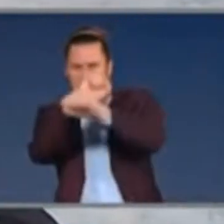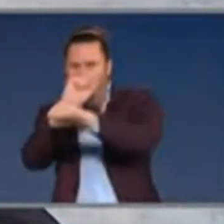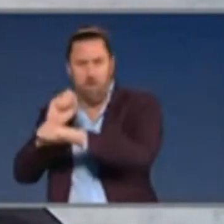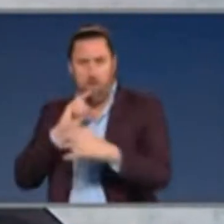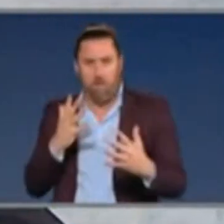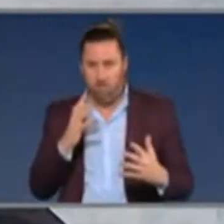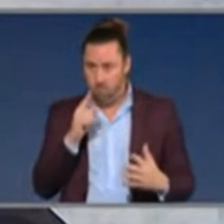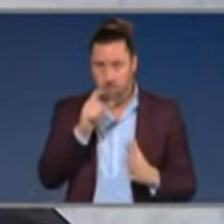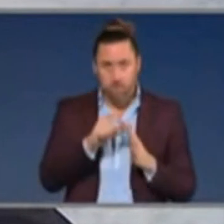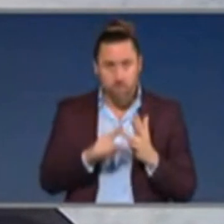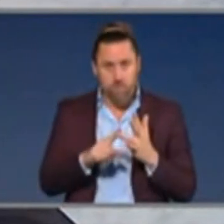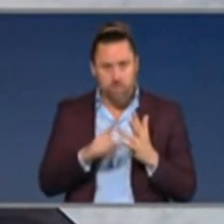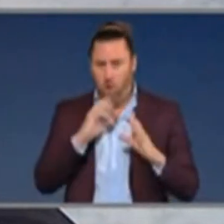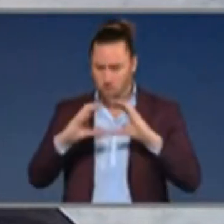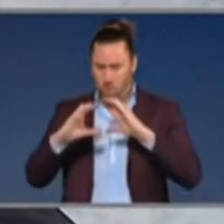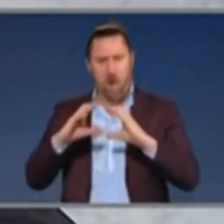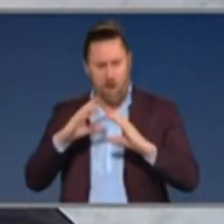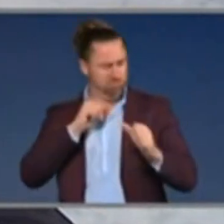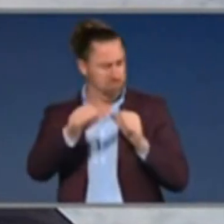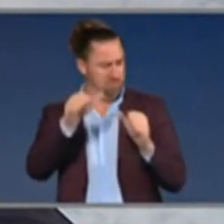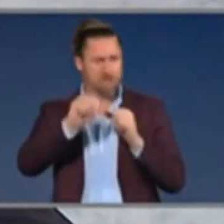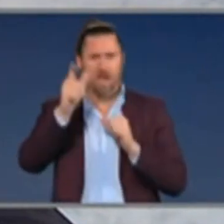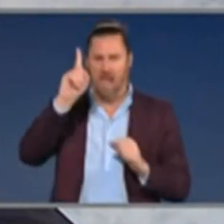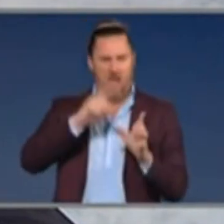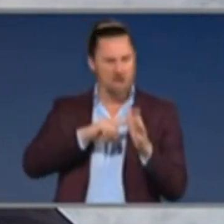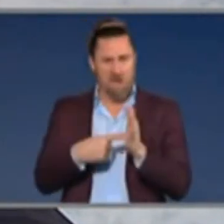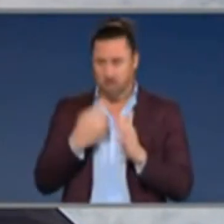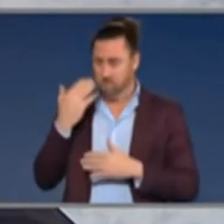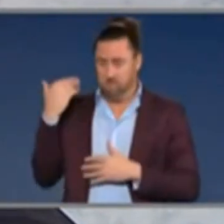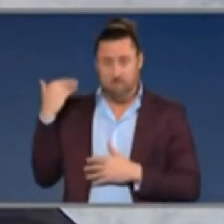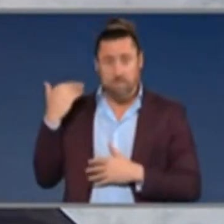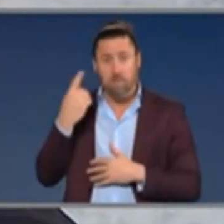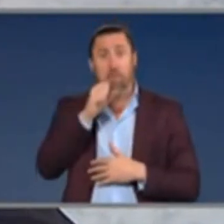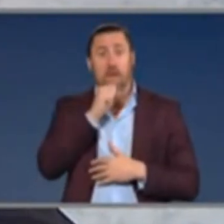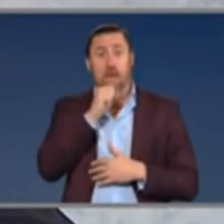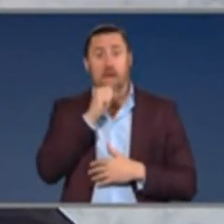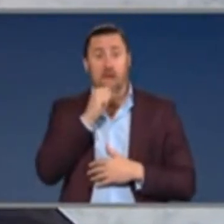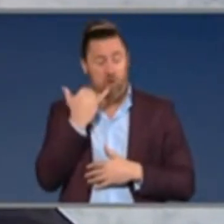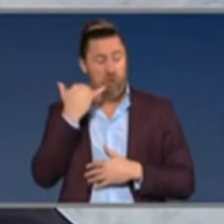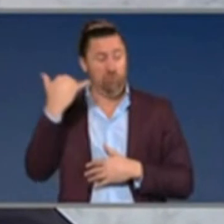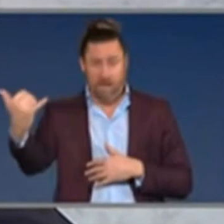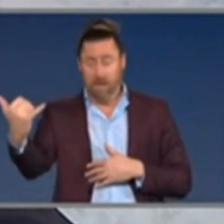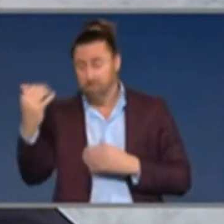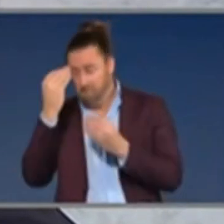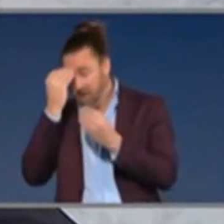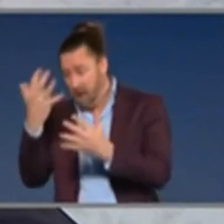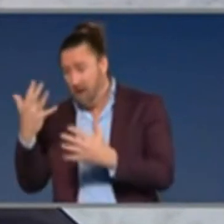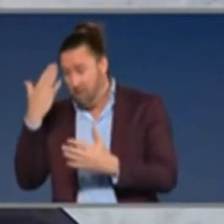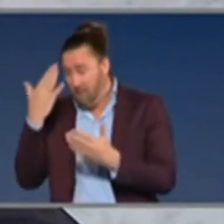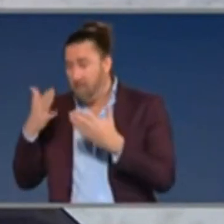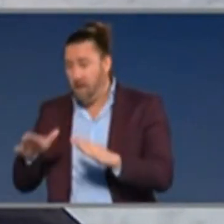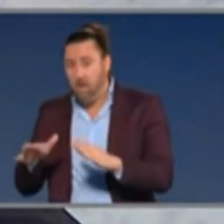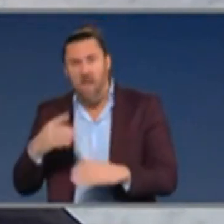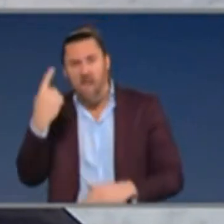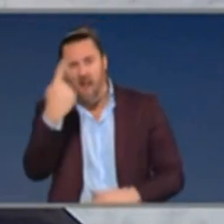You say communication has improved, but just this week a man was called 11 hours after his mother had died, informed that she